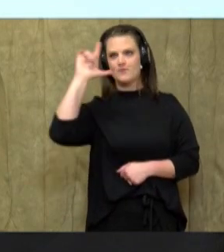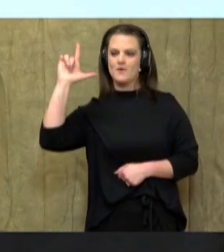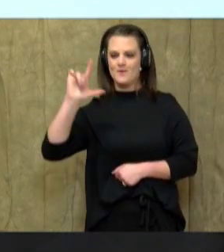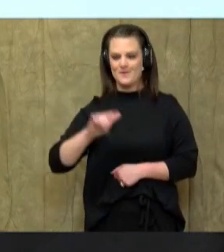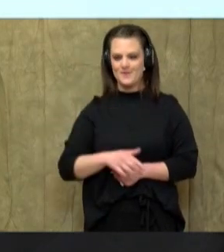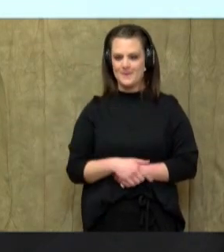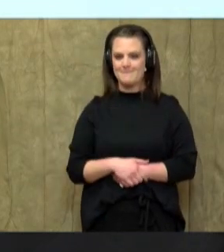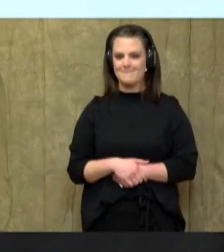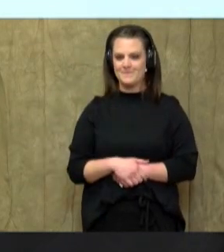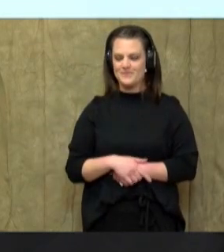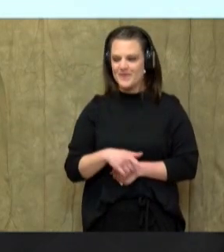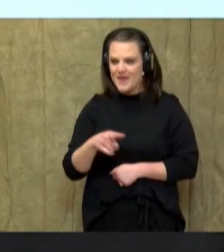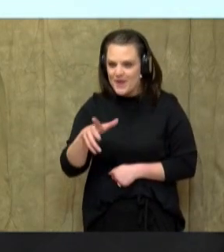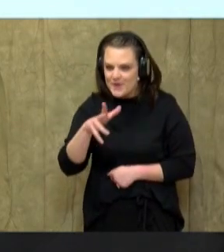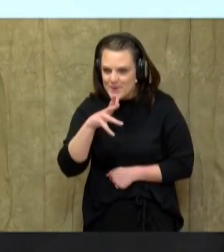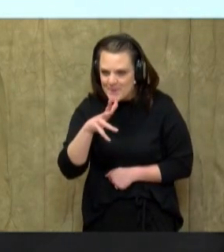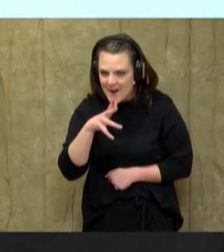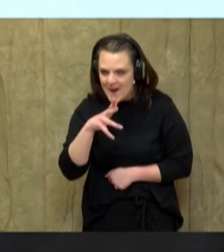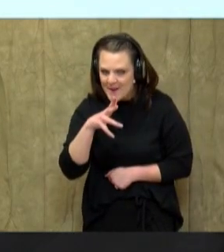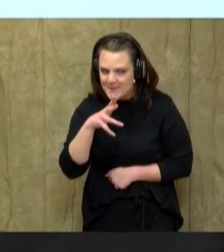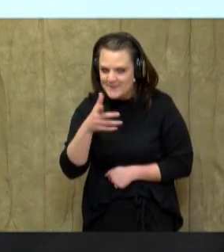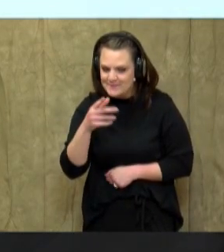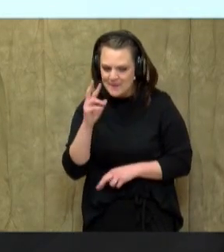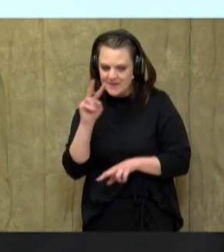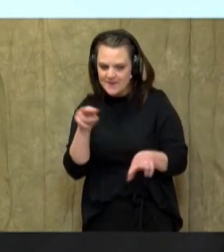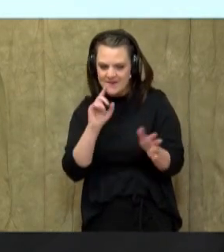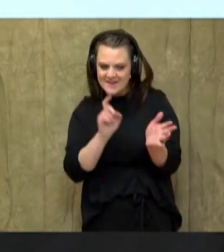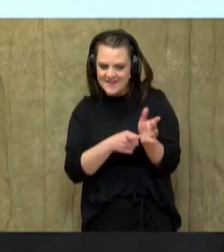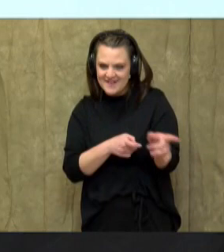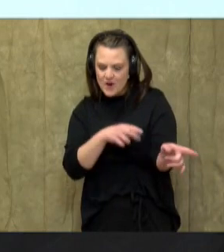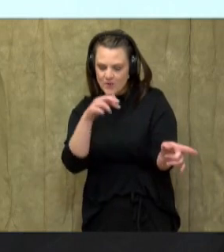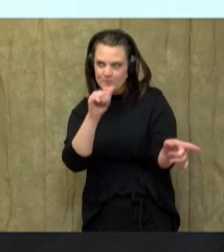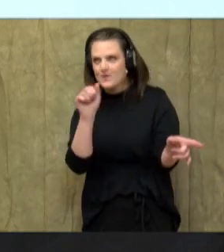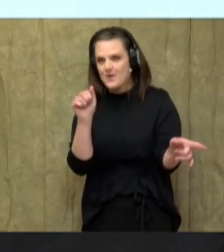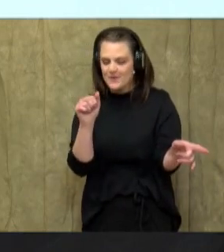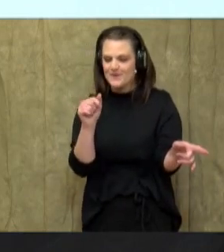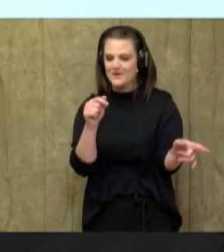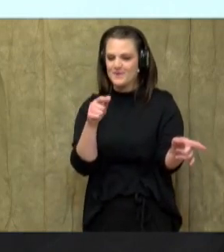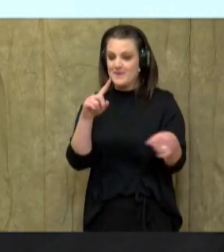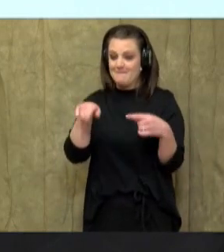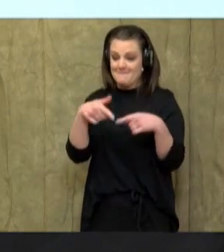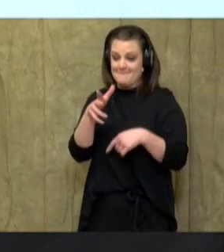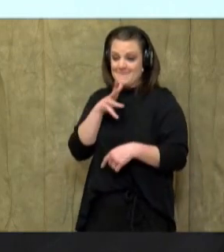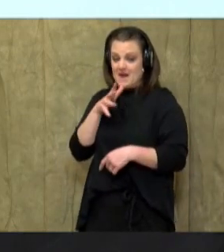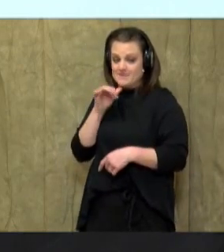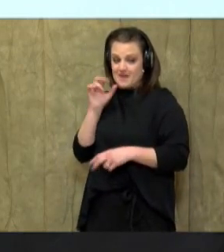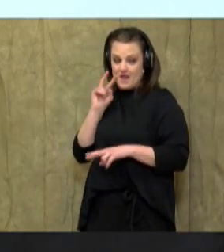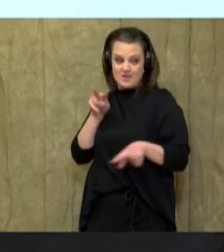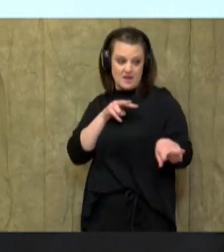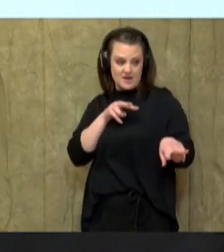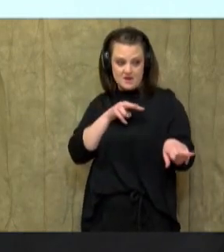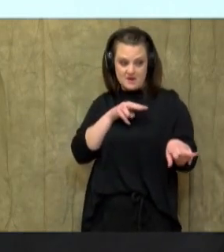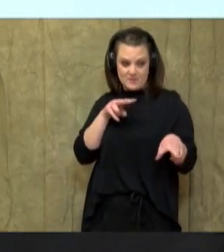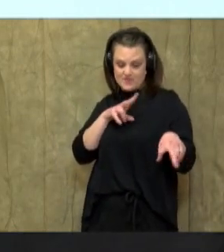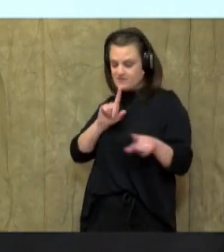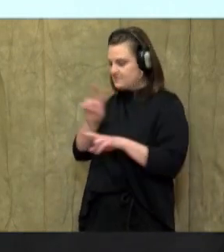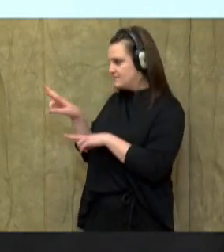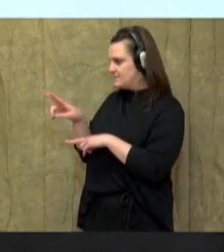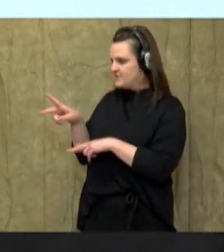I bet your mom caught you today. Oh, I bet you try to do that when your mom's not looking, like my 4th grader right over